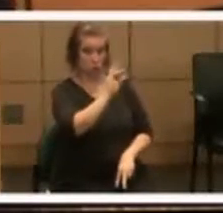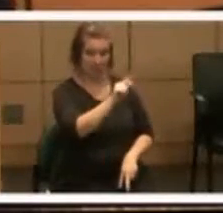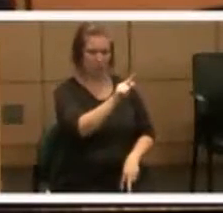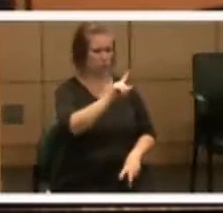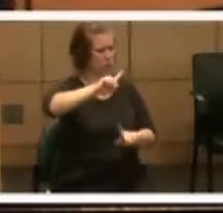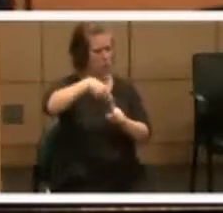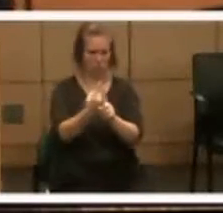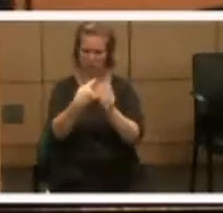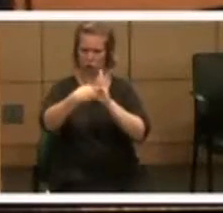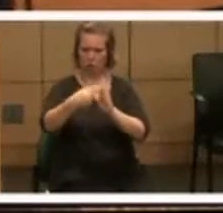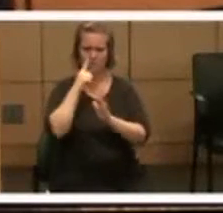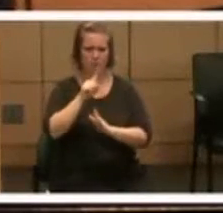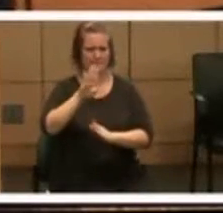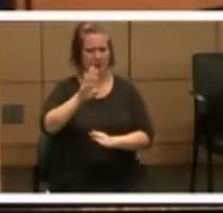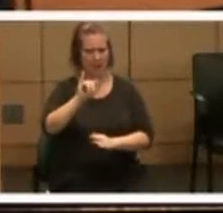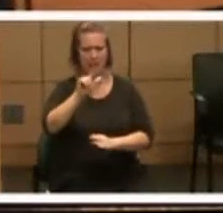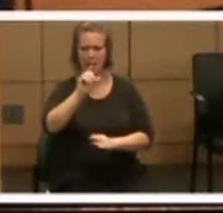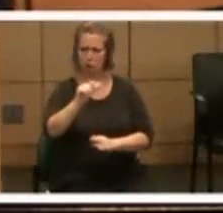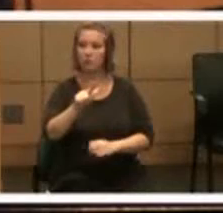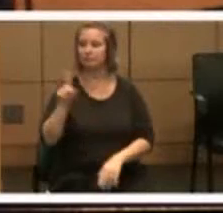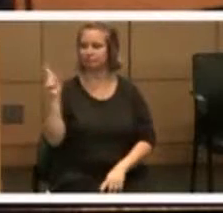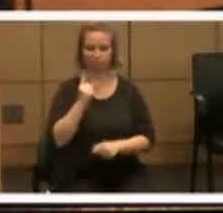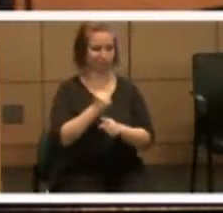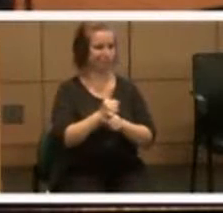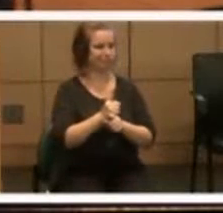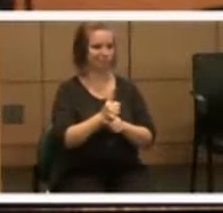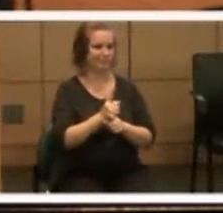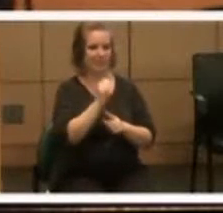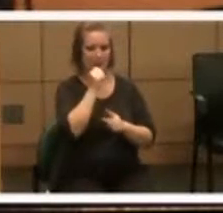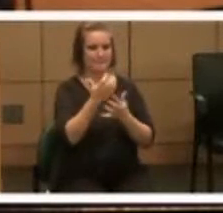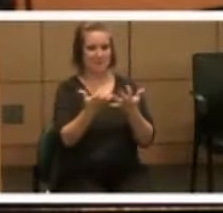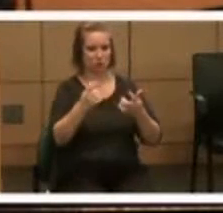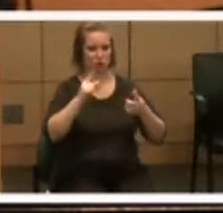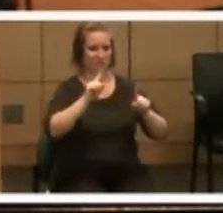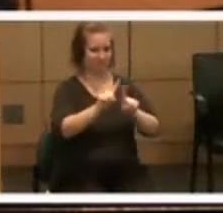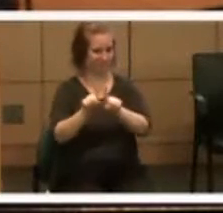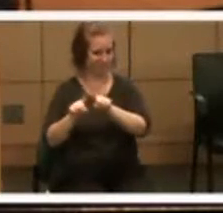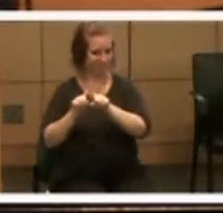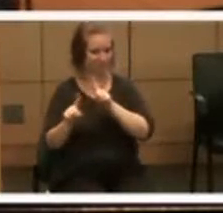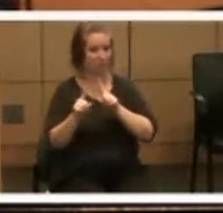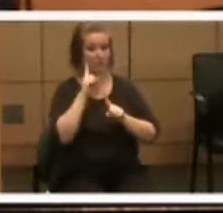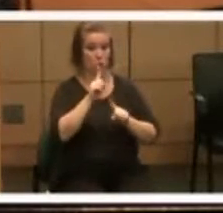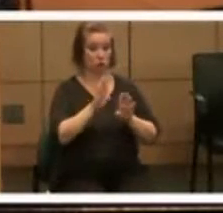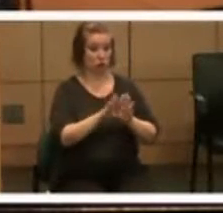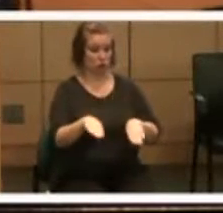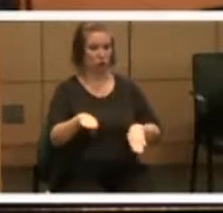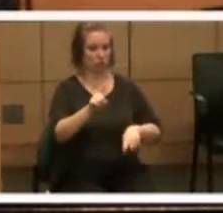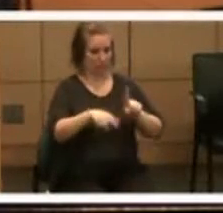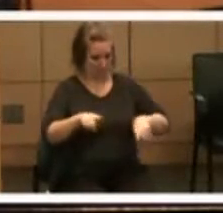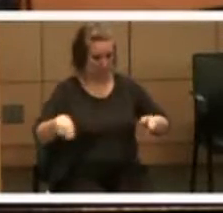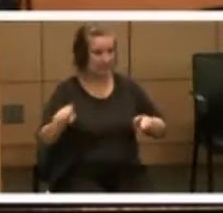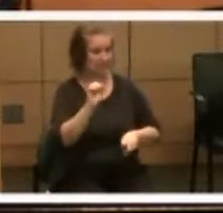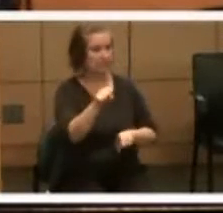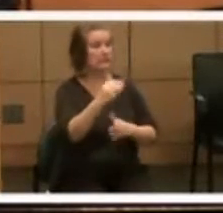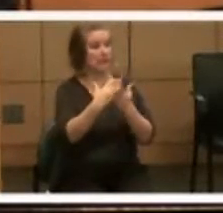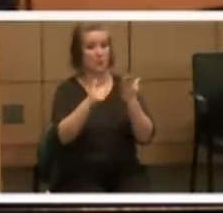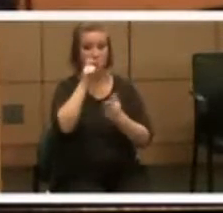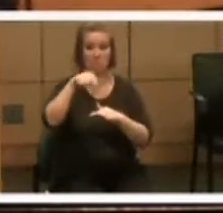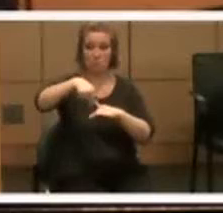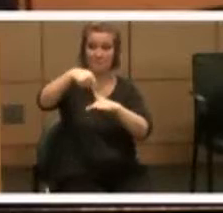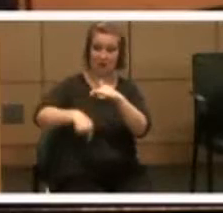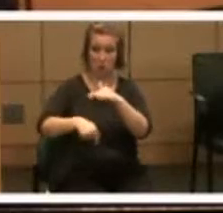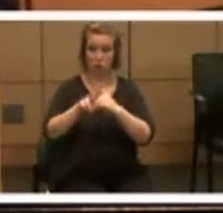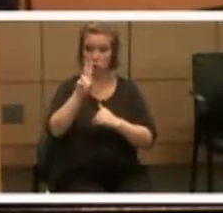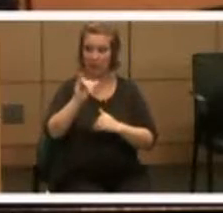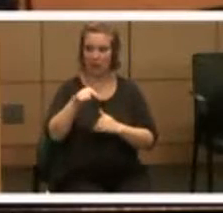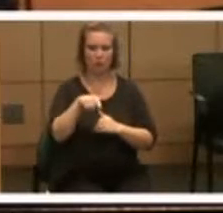that there isn't a huge difference. There's a huge variability from child to child. Some children with profound unilateral hearing loss deny that they have any